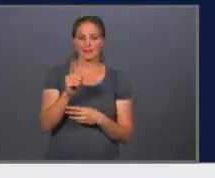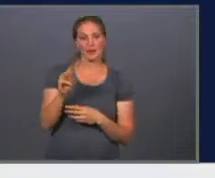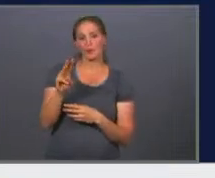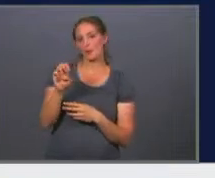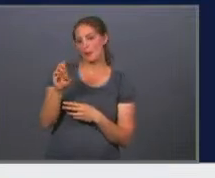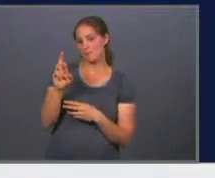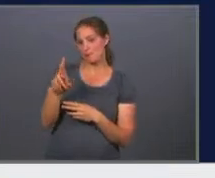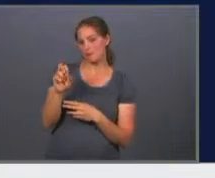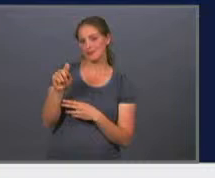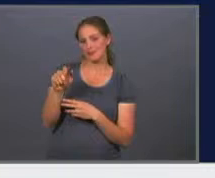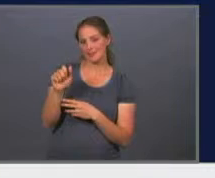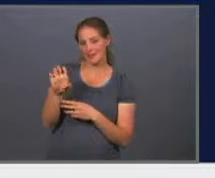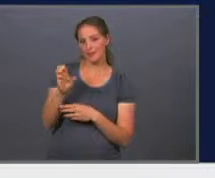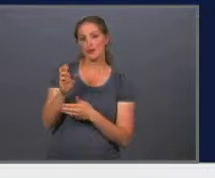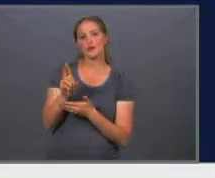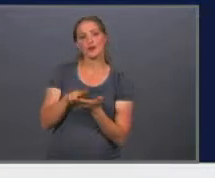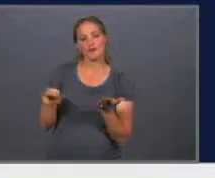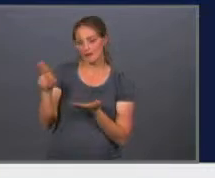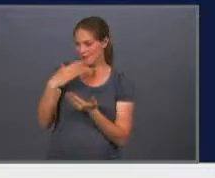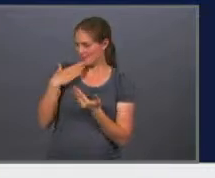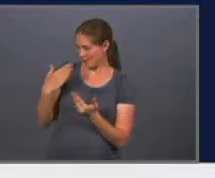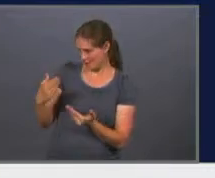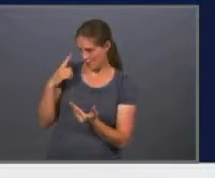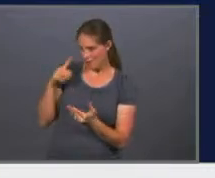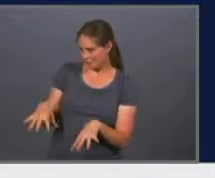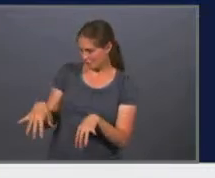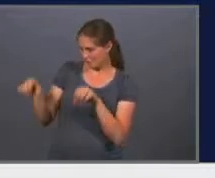University as well as the Olin S. Walker